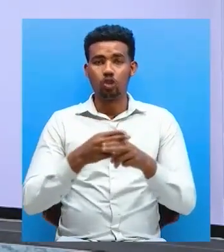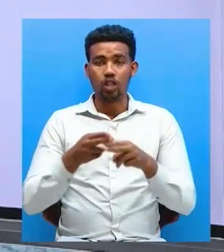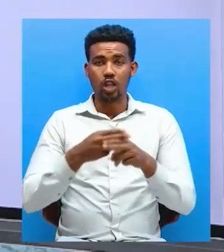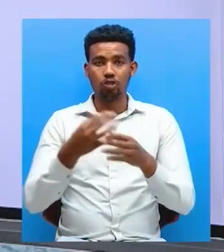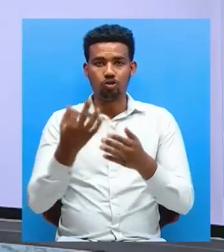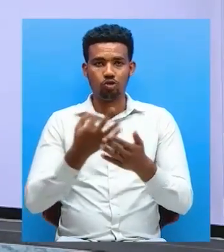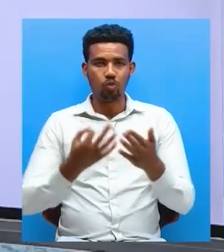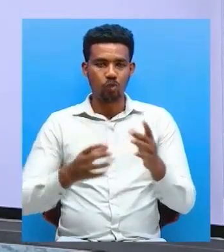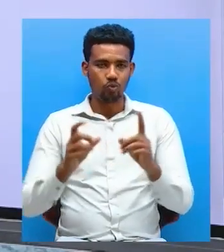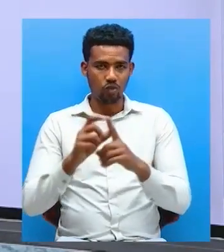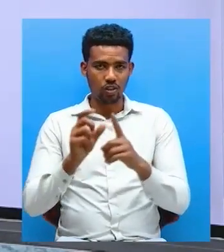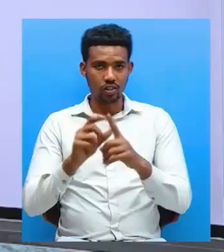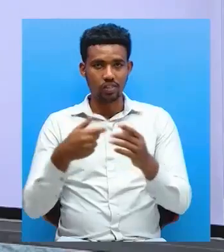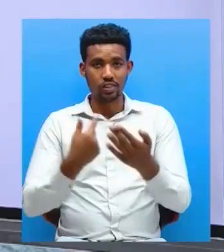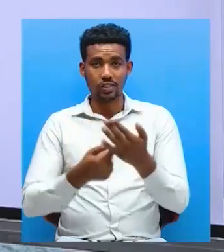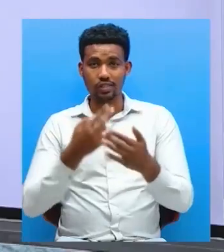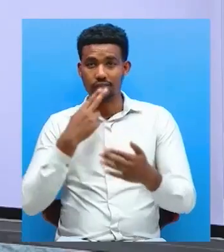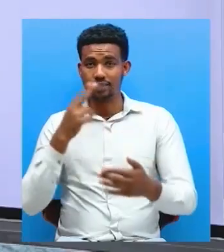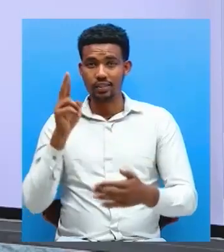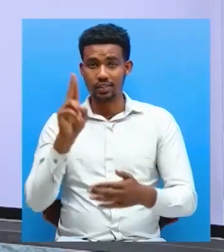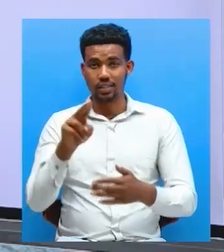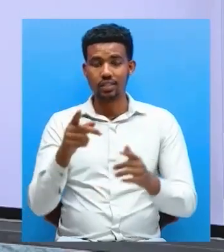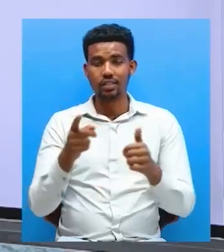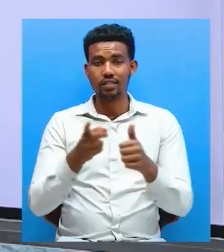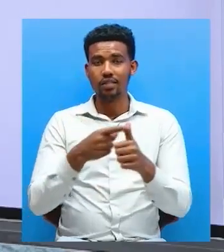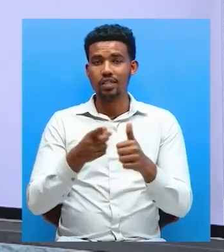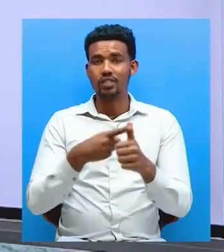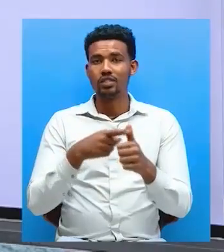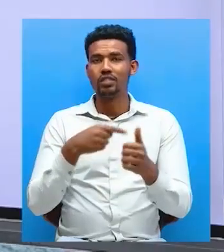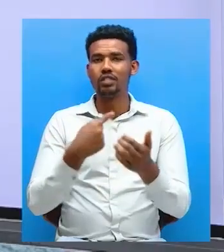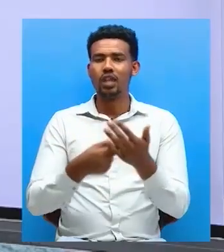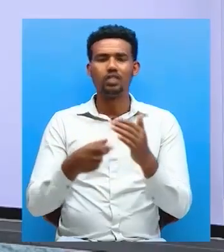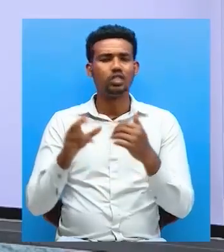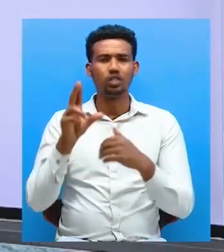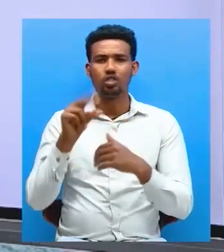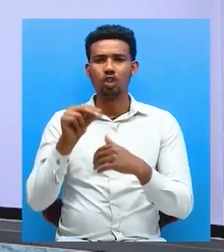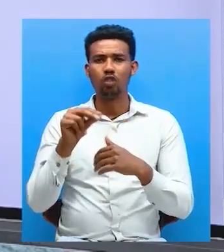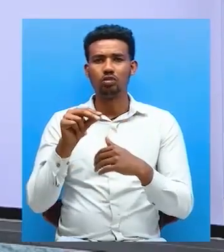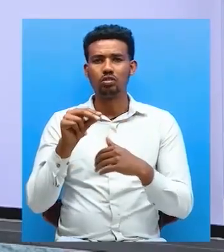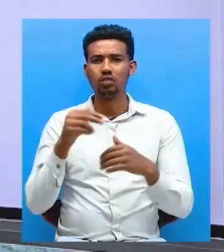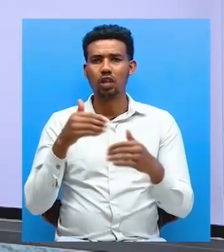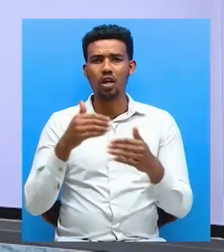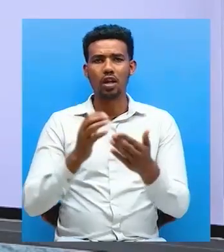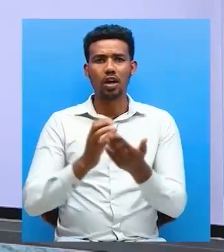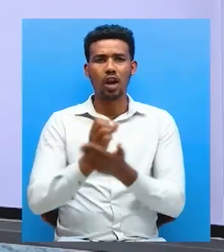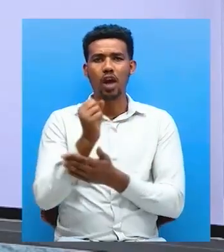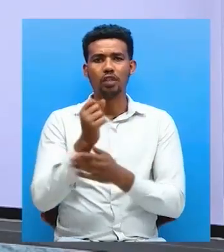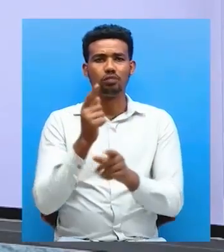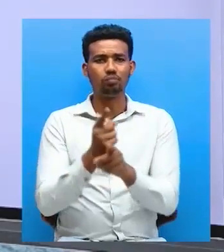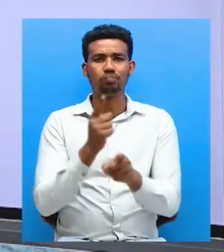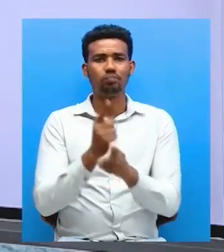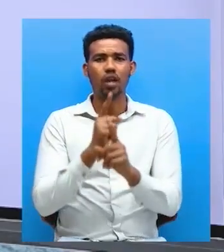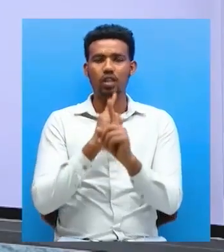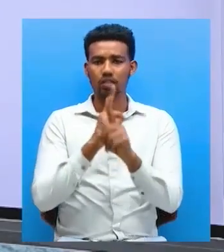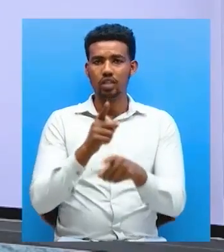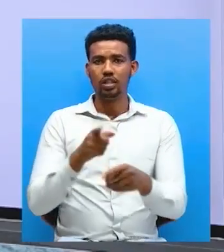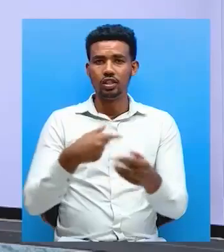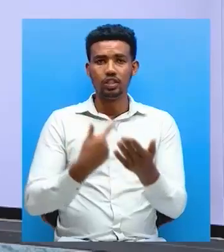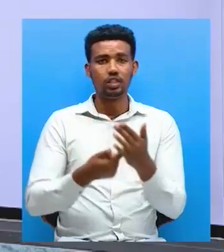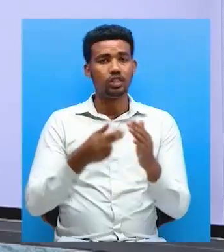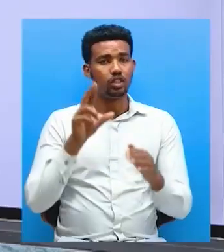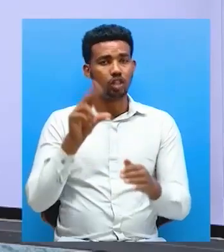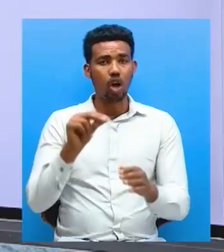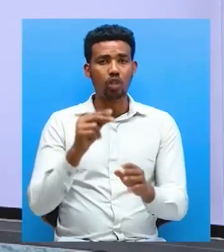words. This is your instruction. So the first one is, that is not the right answer. That is